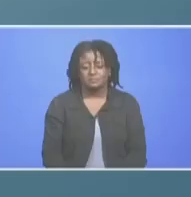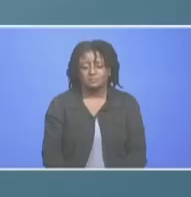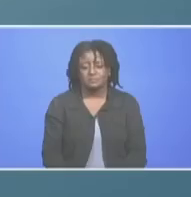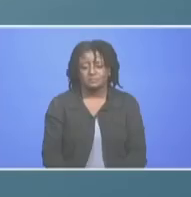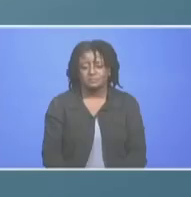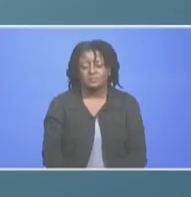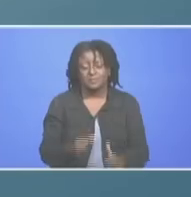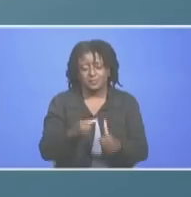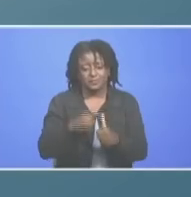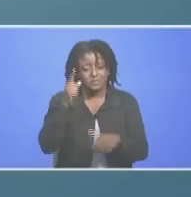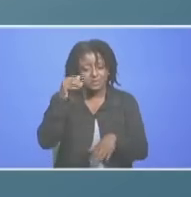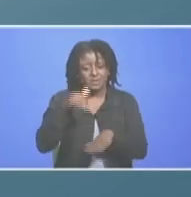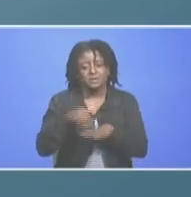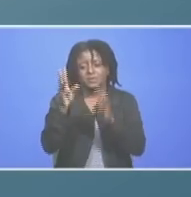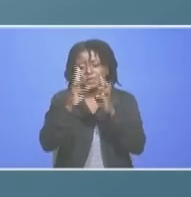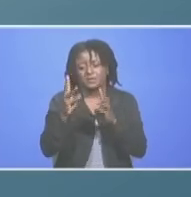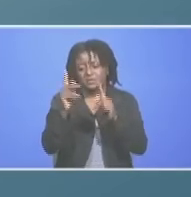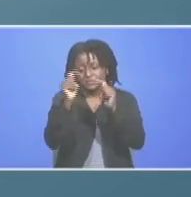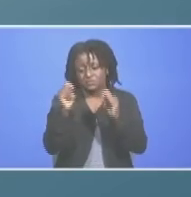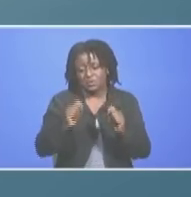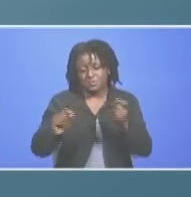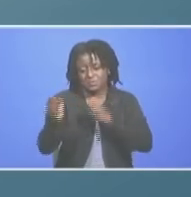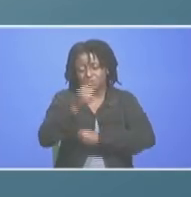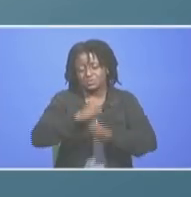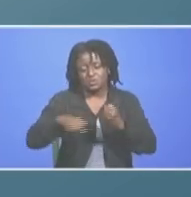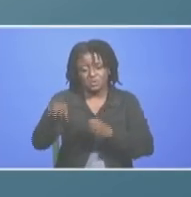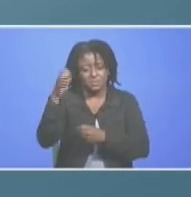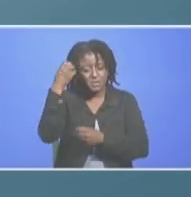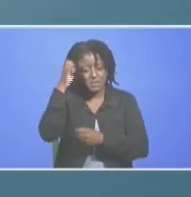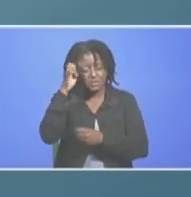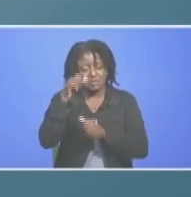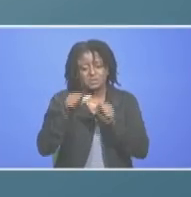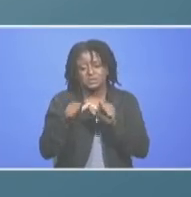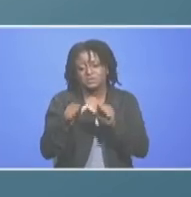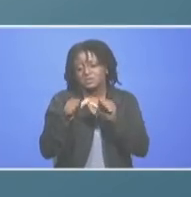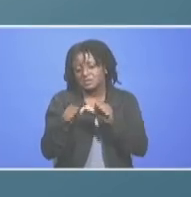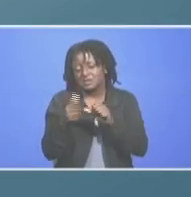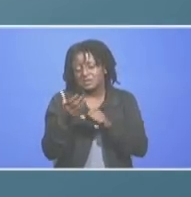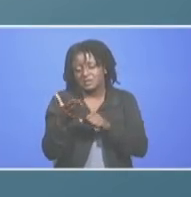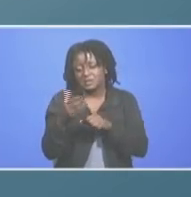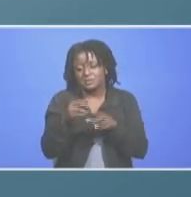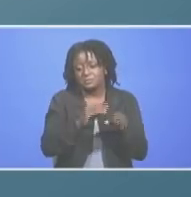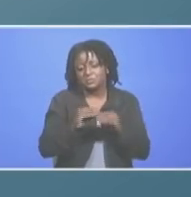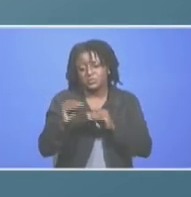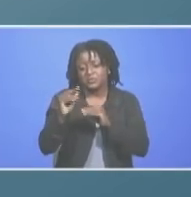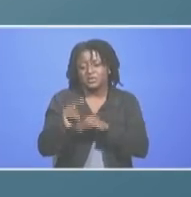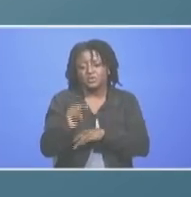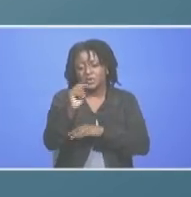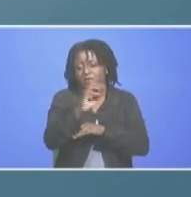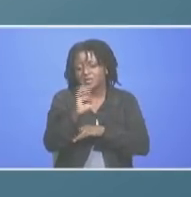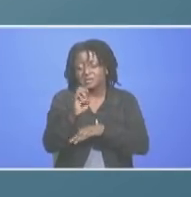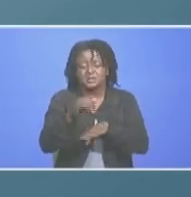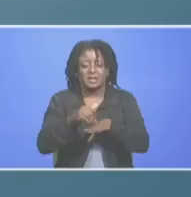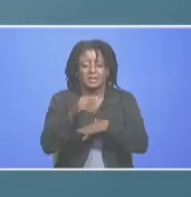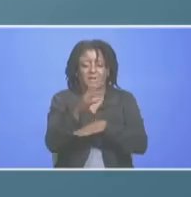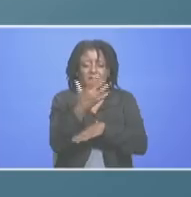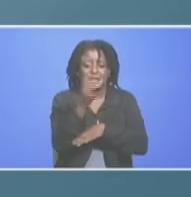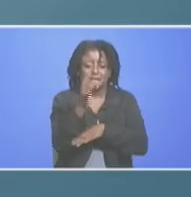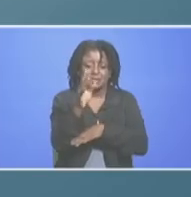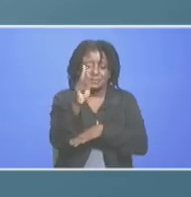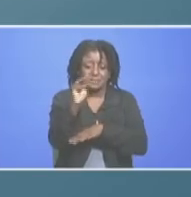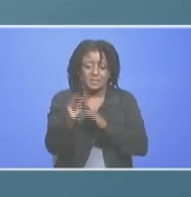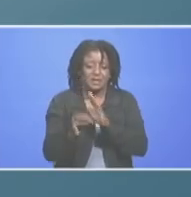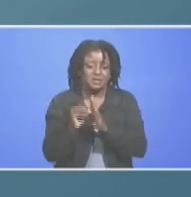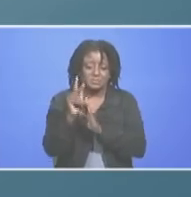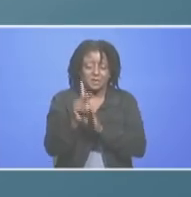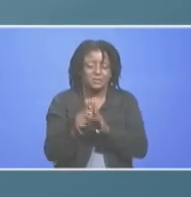In our first look at what a tropical storm Onister continues to hang in there, heading toward the northeast at about 18 miles per hour, maximum sustained